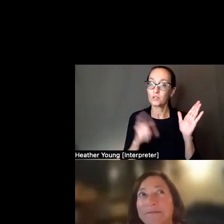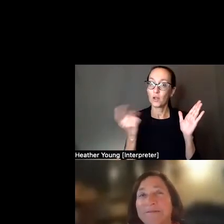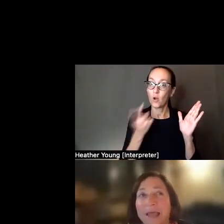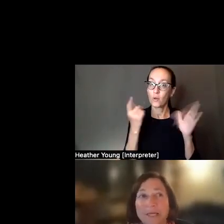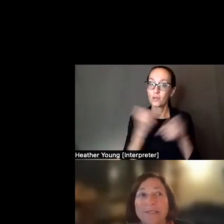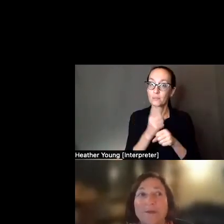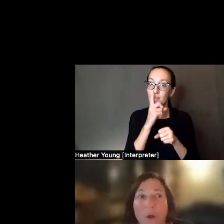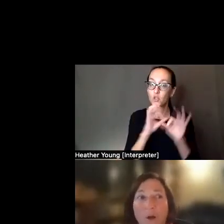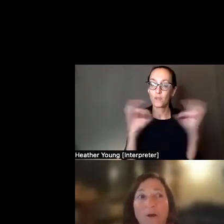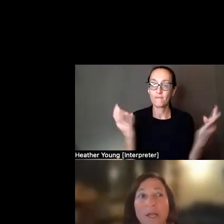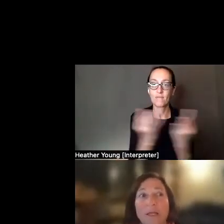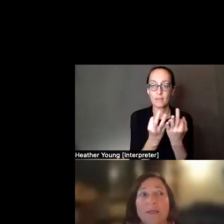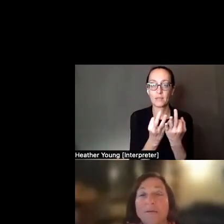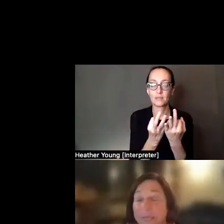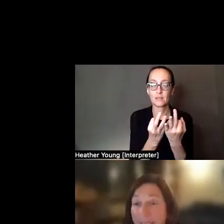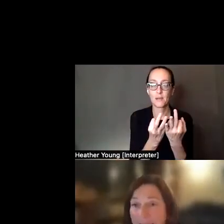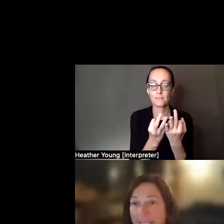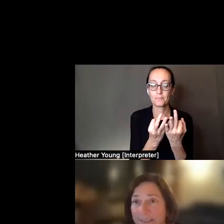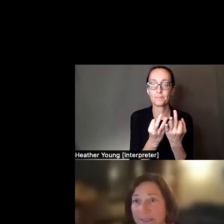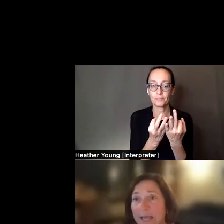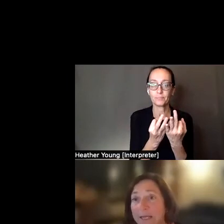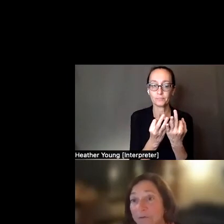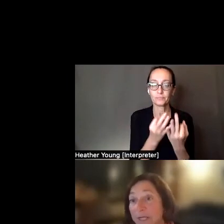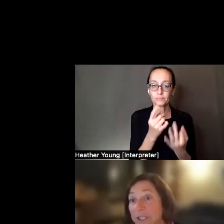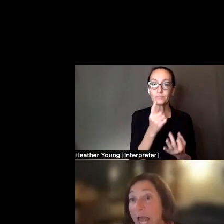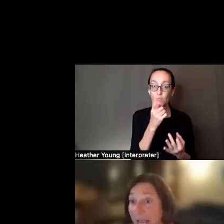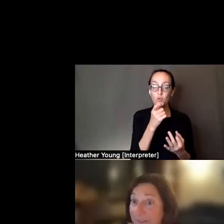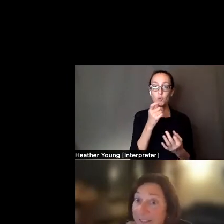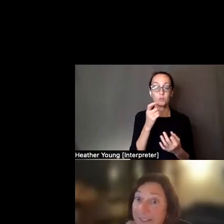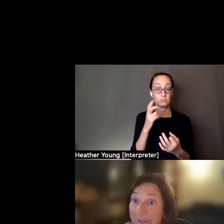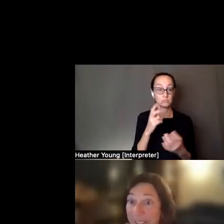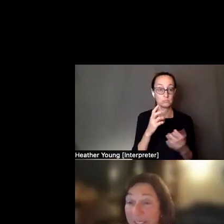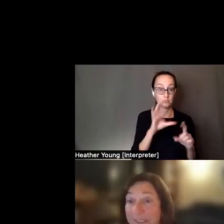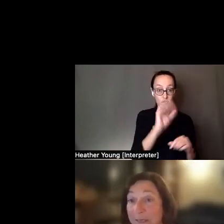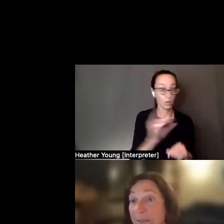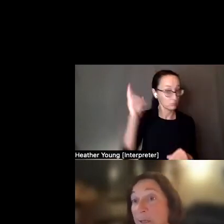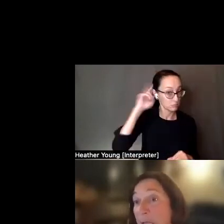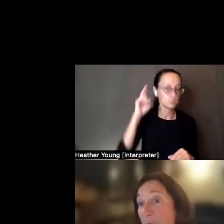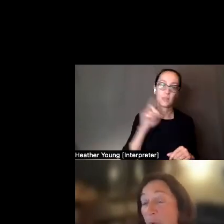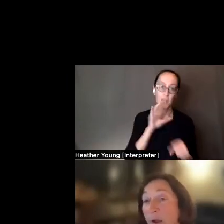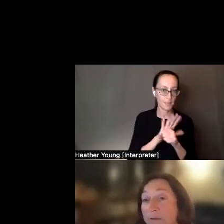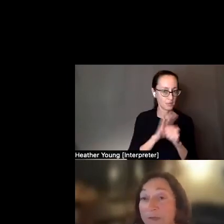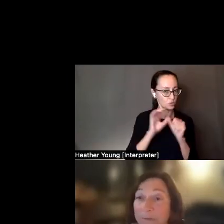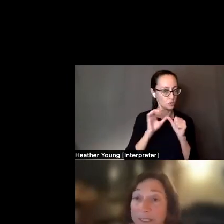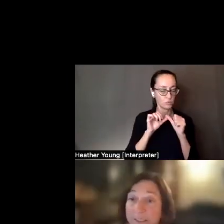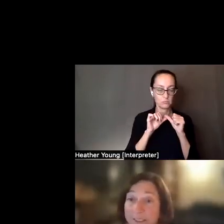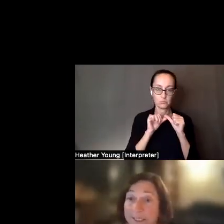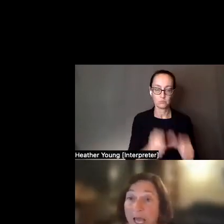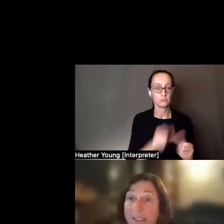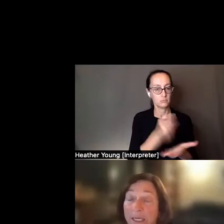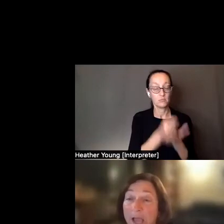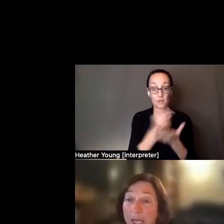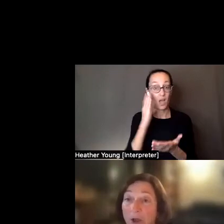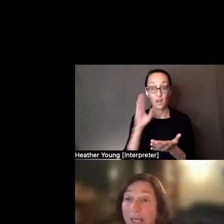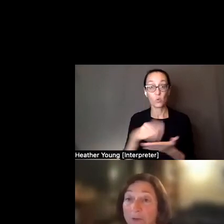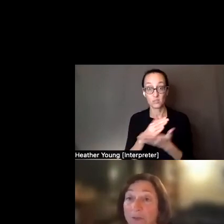that families are committed to that intervention. I have seen some clinics that require the families to sign